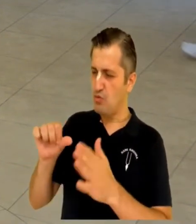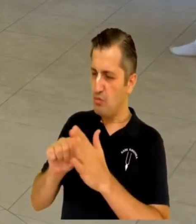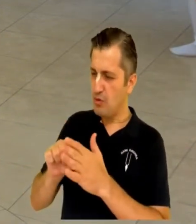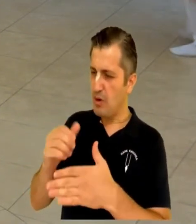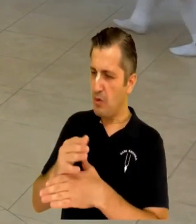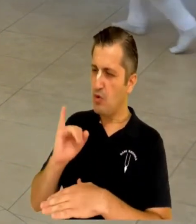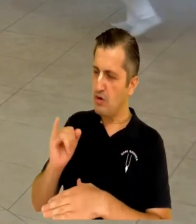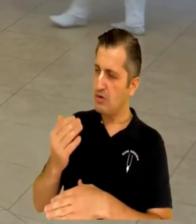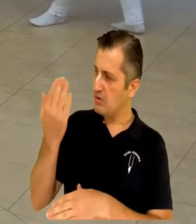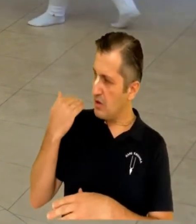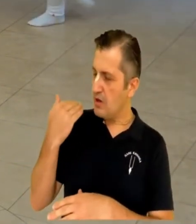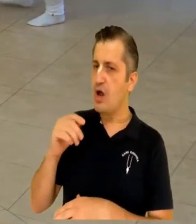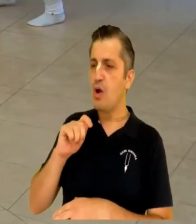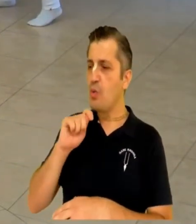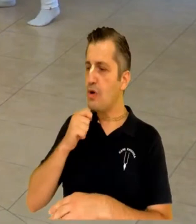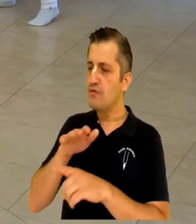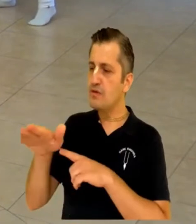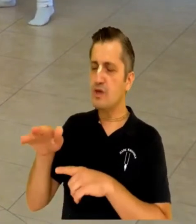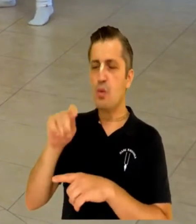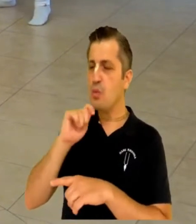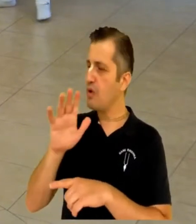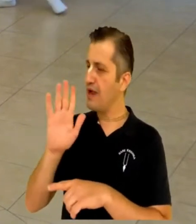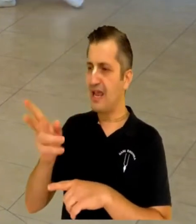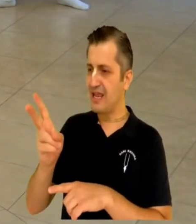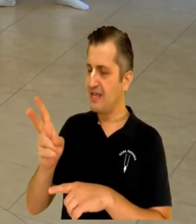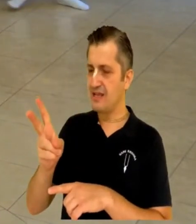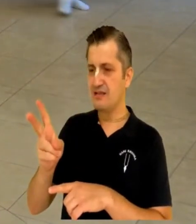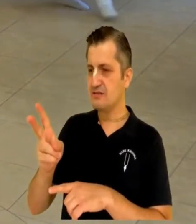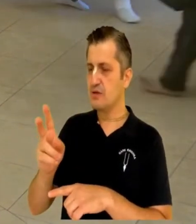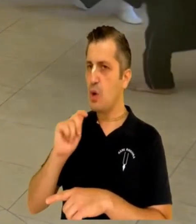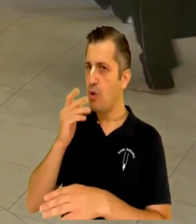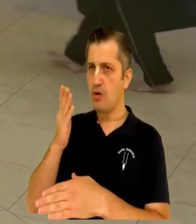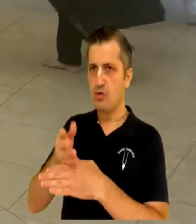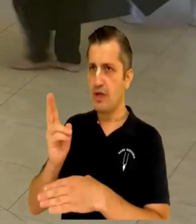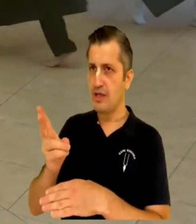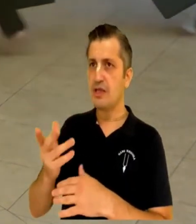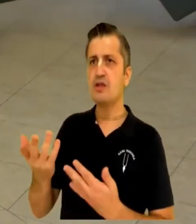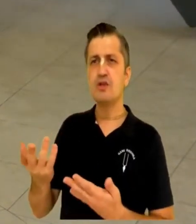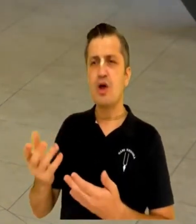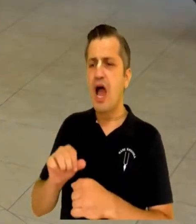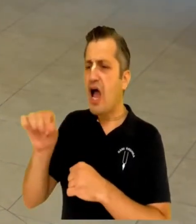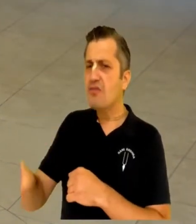I won't repeat them again. What's the end goal? Where is this going?